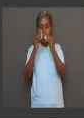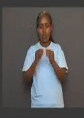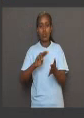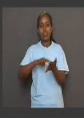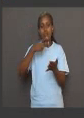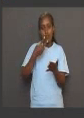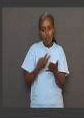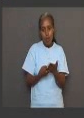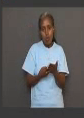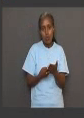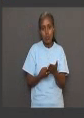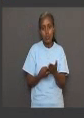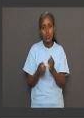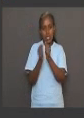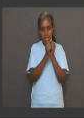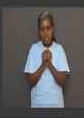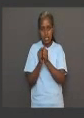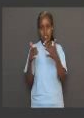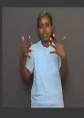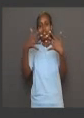volume with this integration.